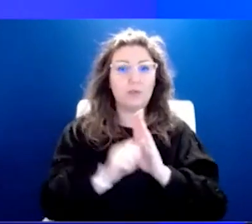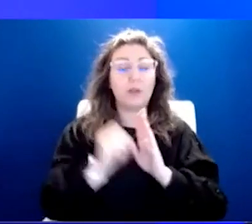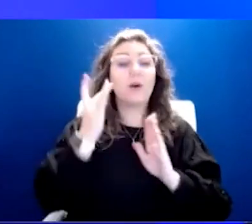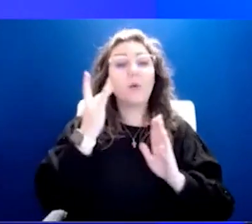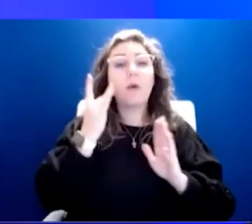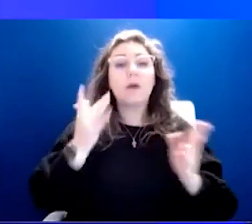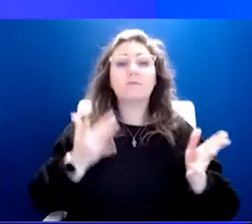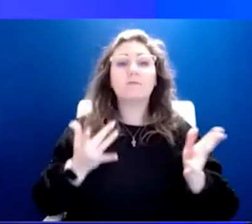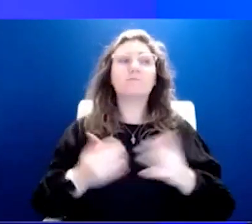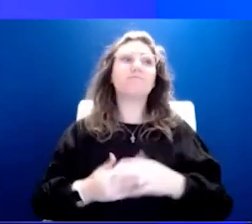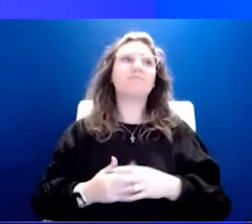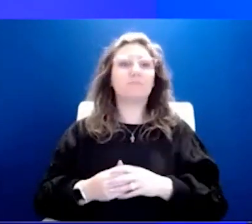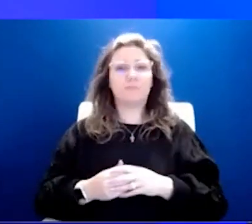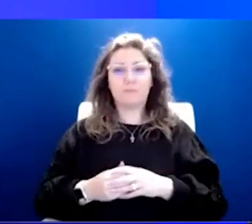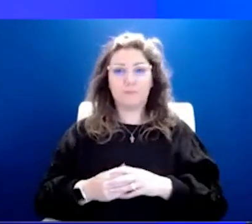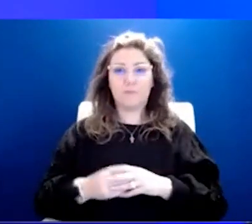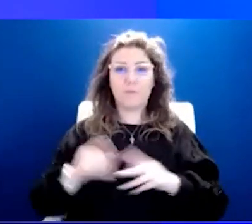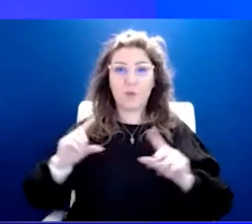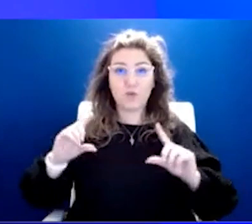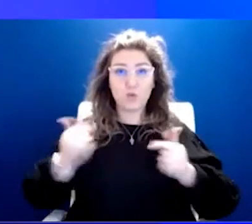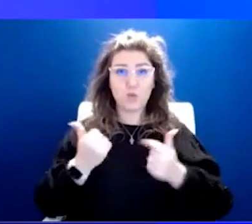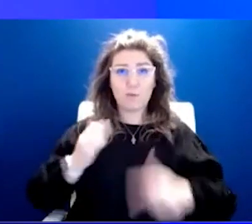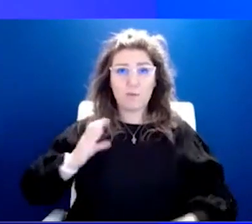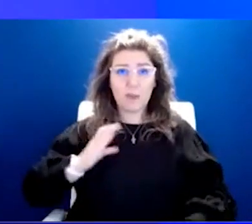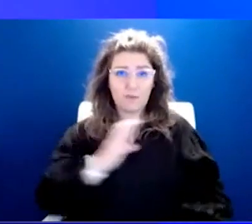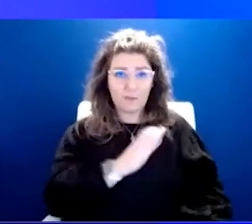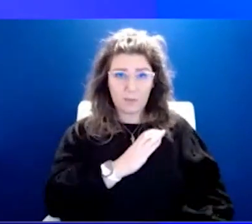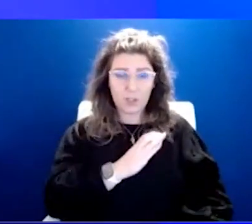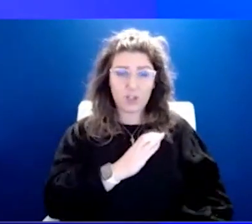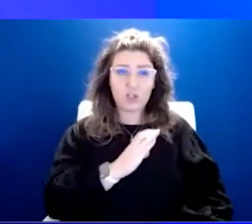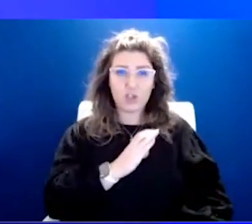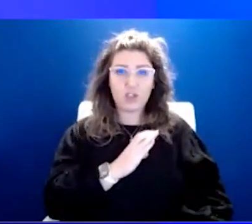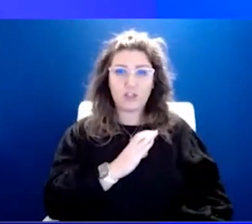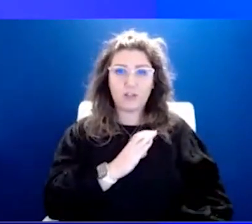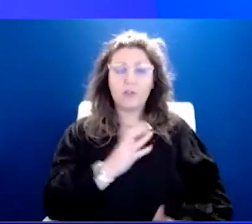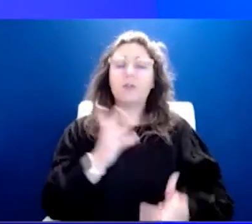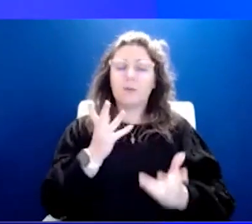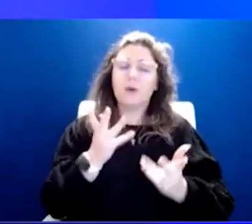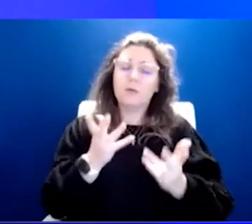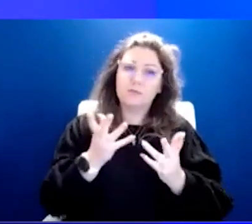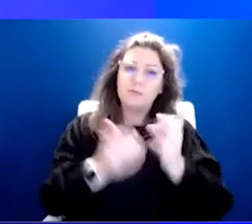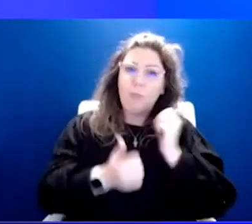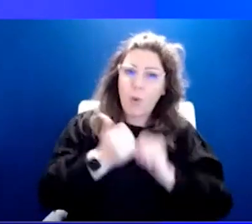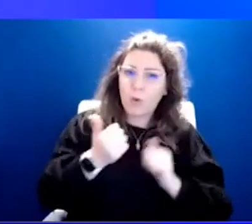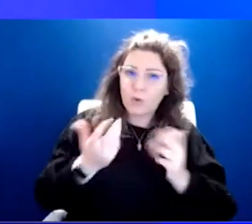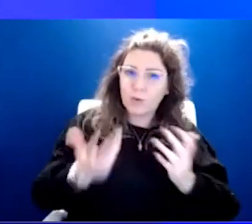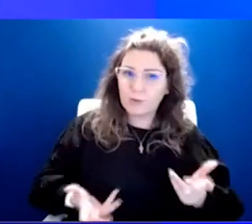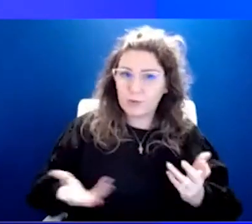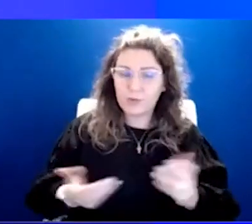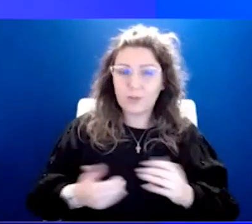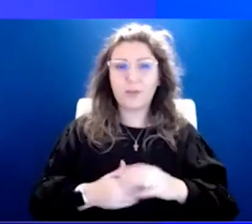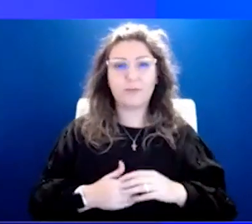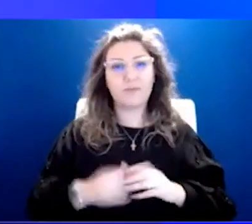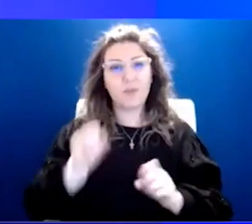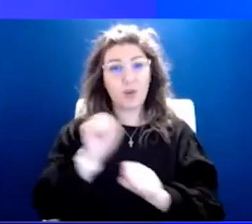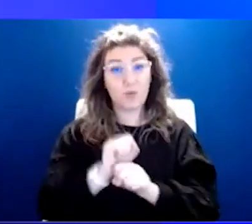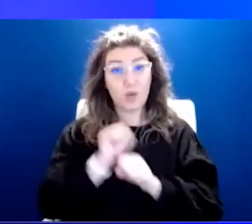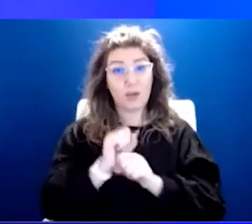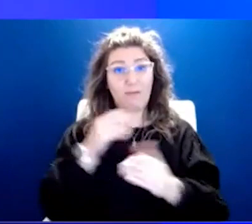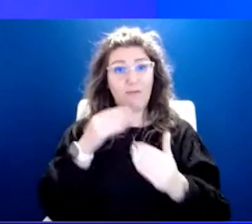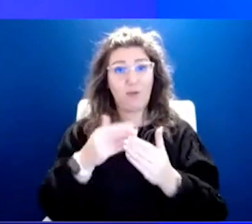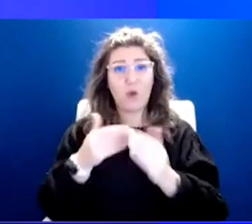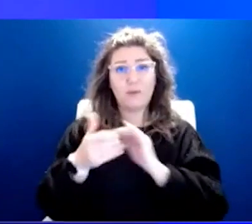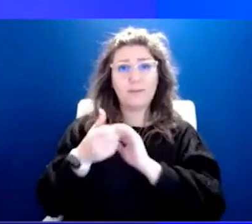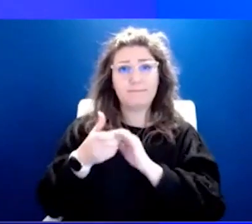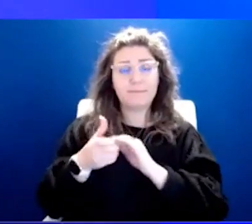we have a group of commissioners who, in the main, are working very closely with us, listening to us,